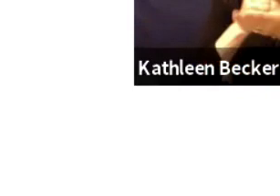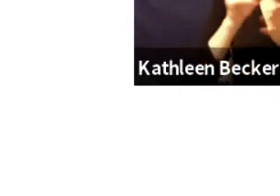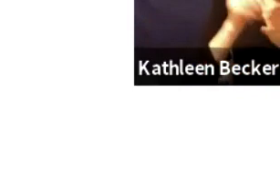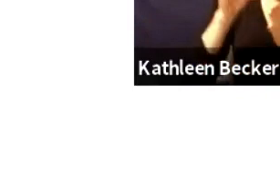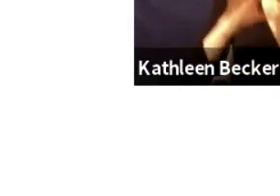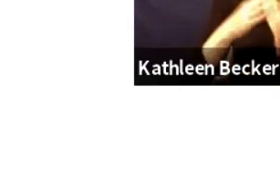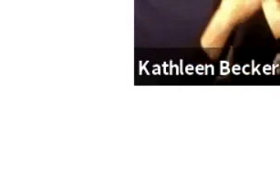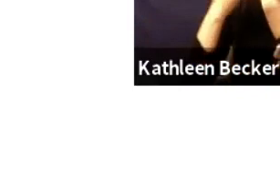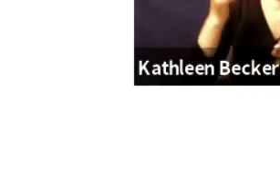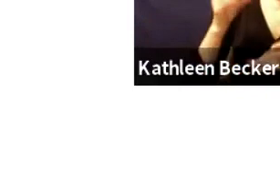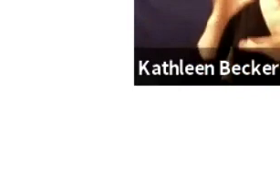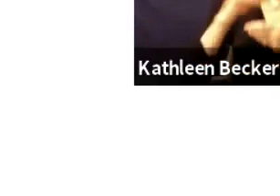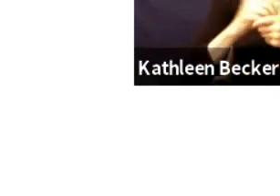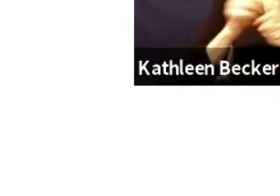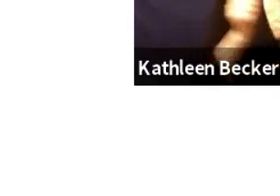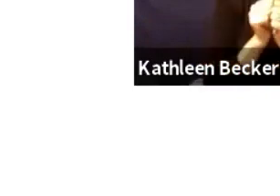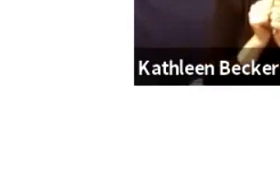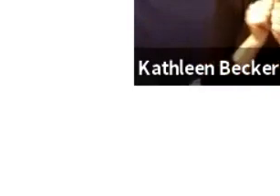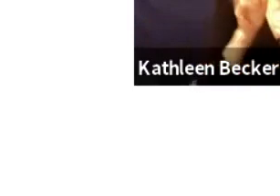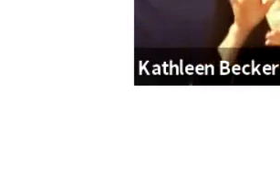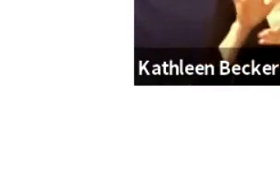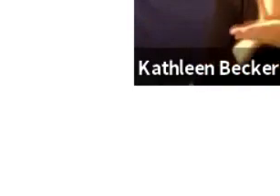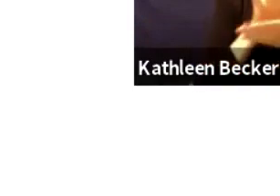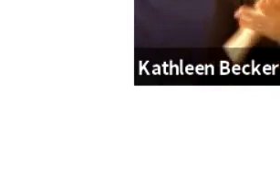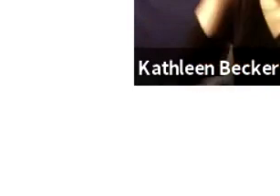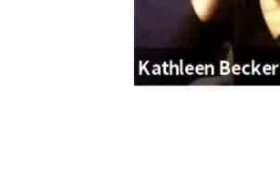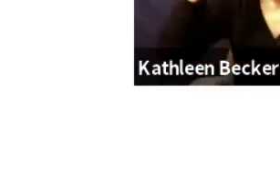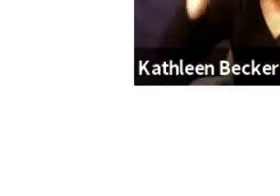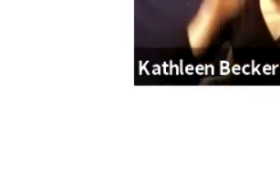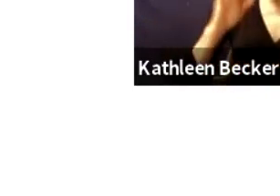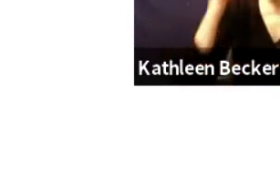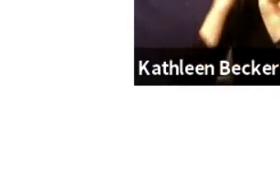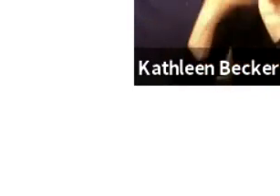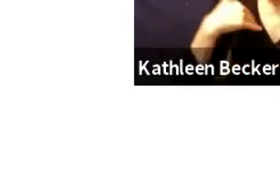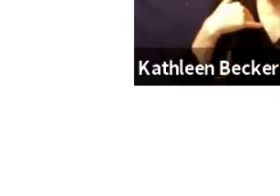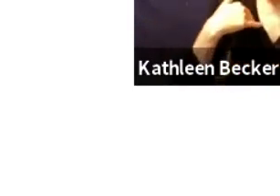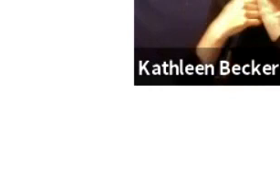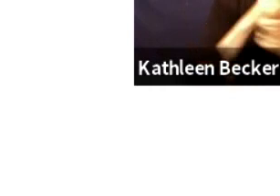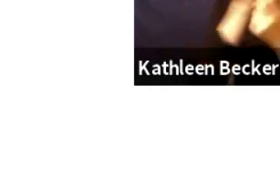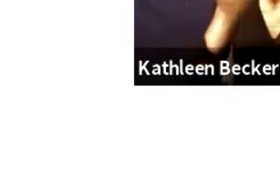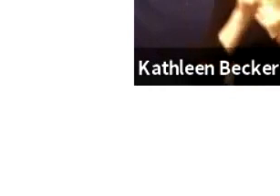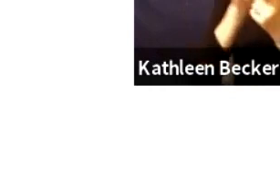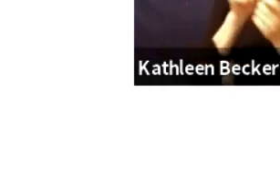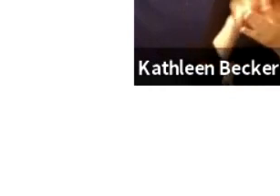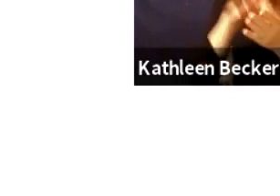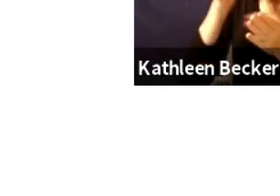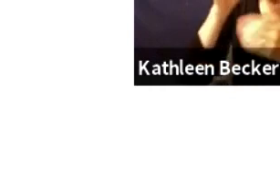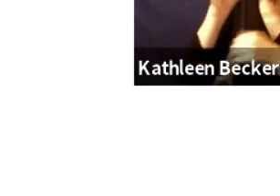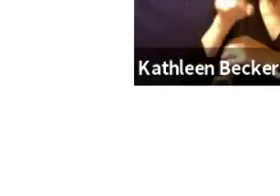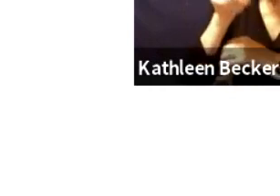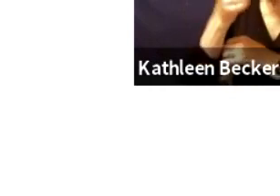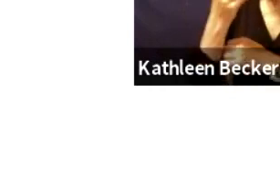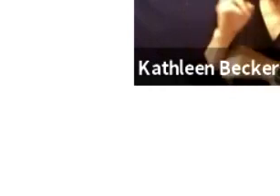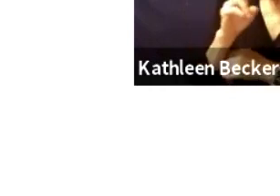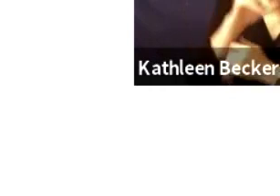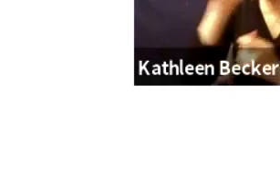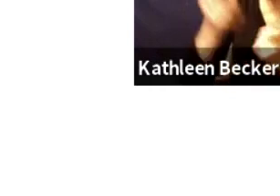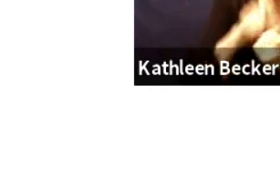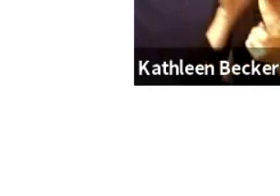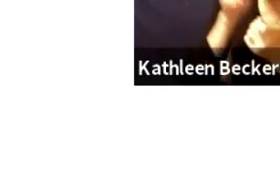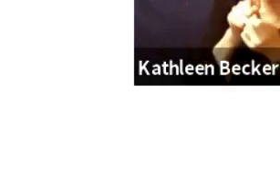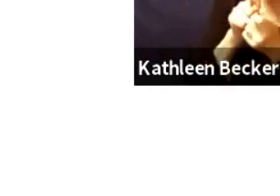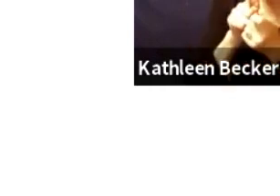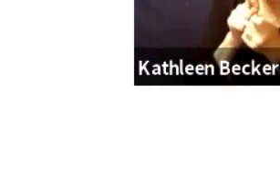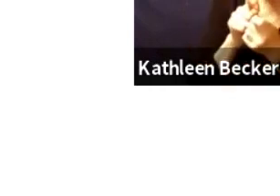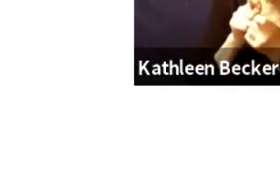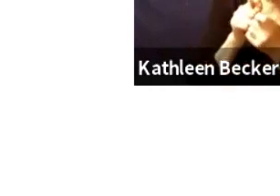students better engage with paper tutoring. If they have some specific learning needs or specific